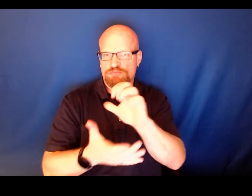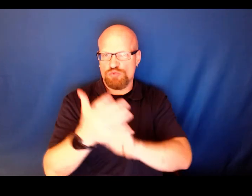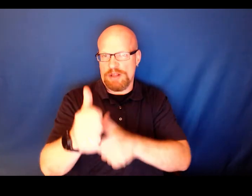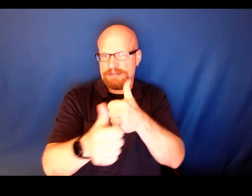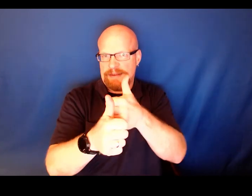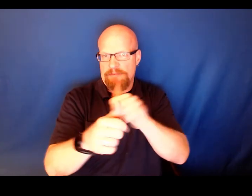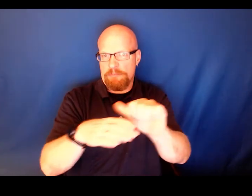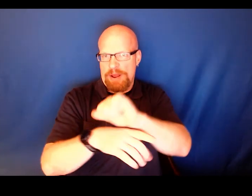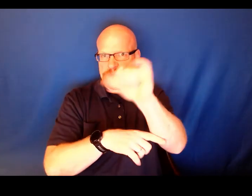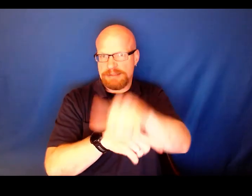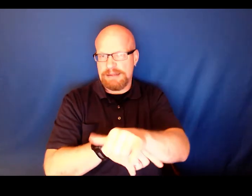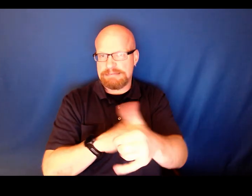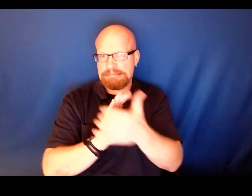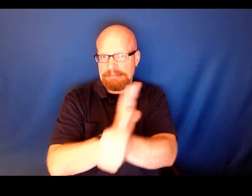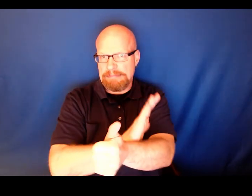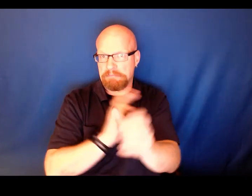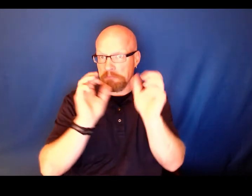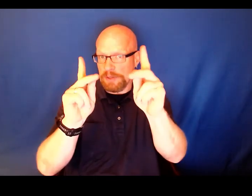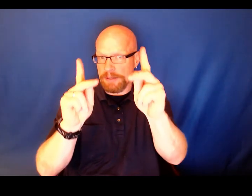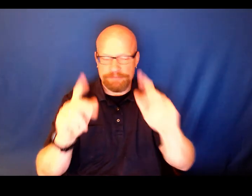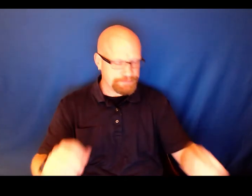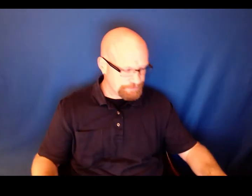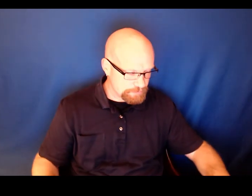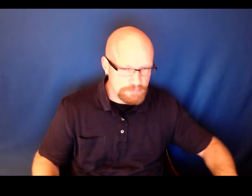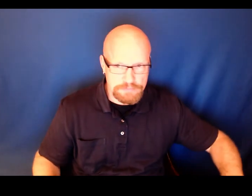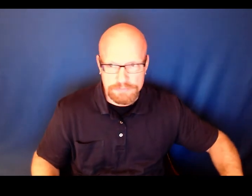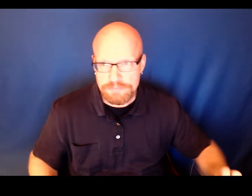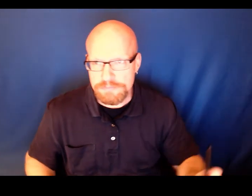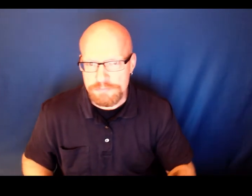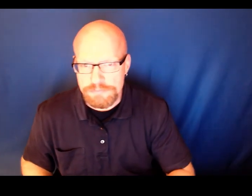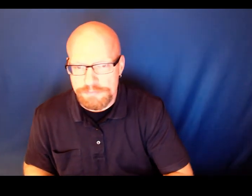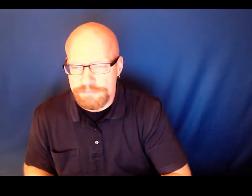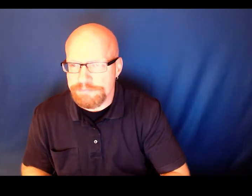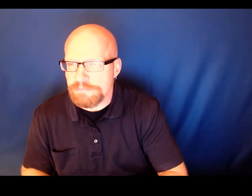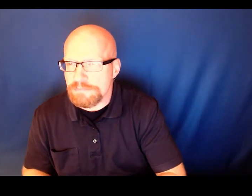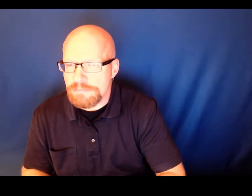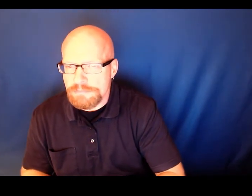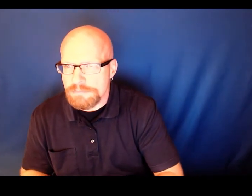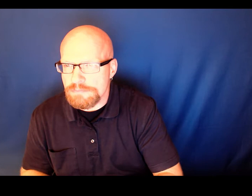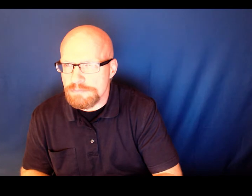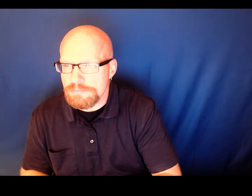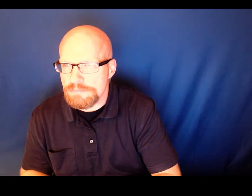Now these 3 or 4 are left. You can practice these skills as well.